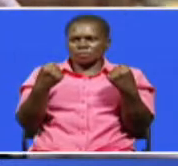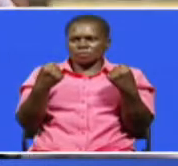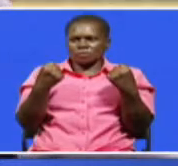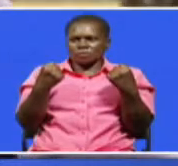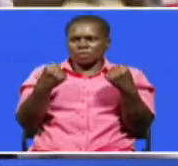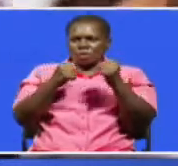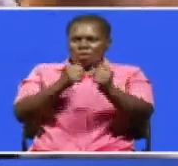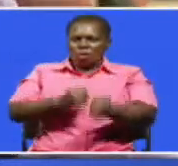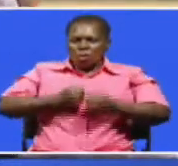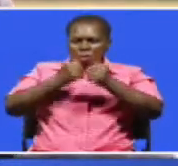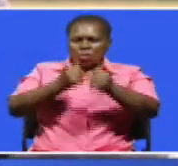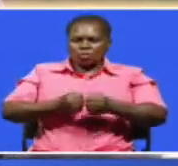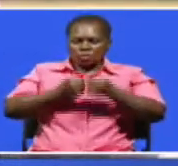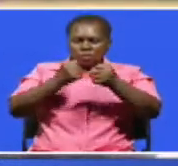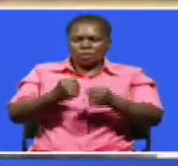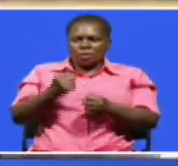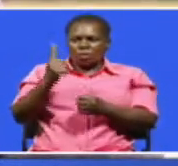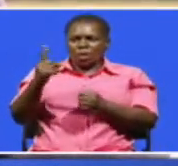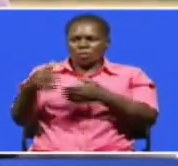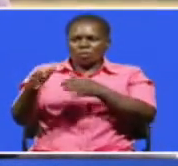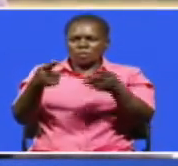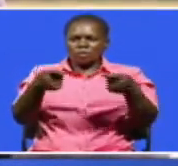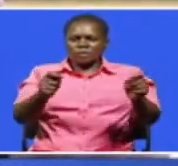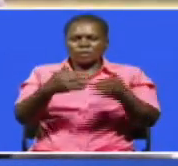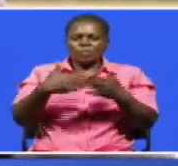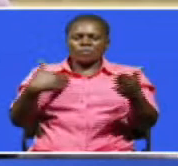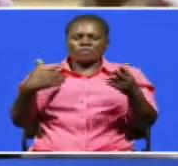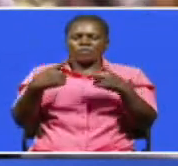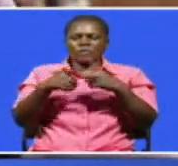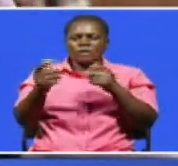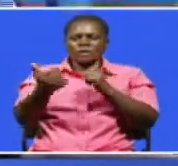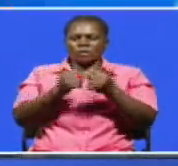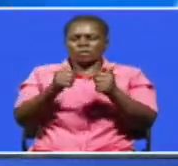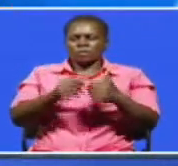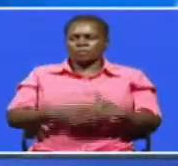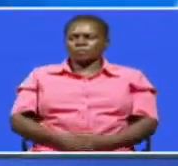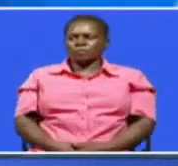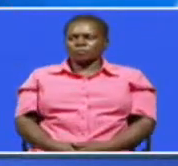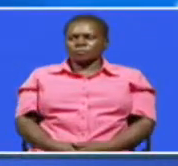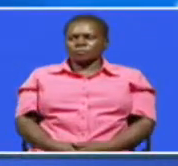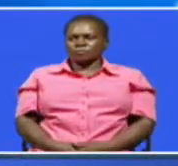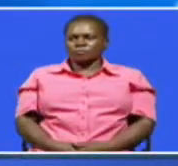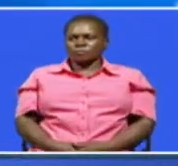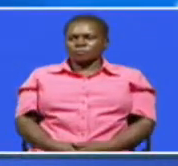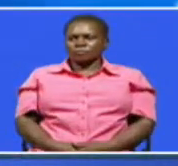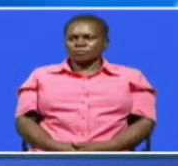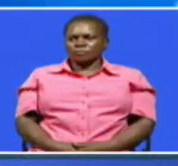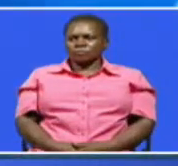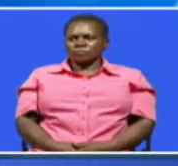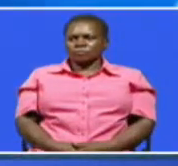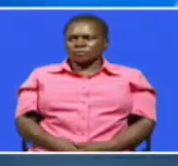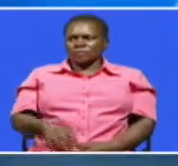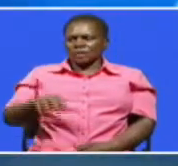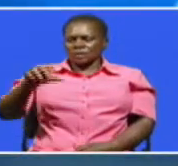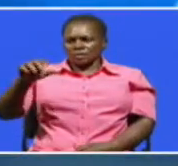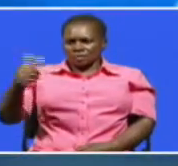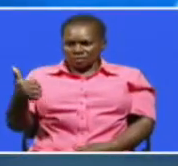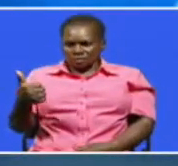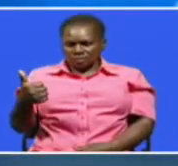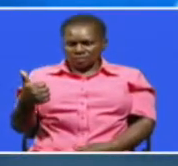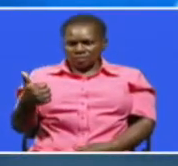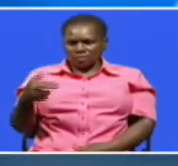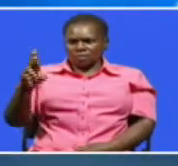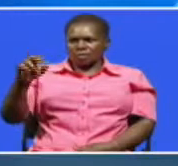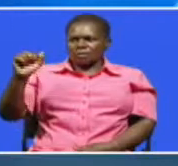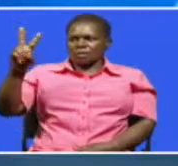strange horses, because they only had one chance to try them before they started playing. Right now, Baldev Chega, navigated by